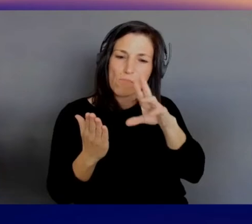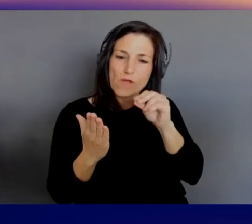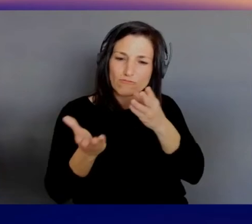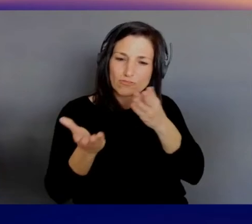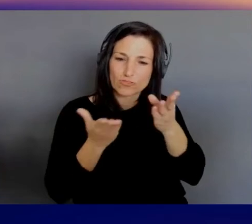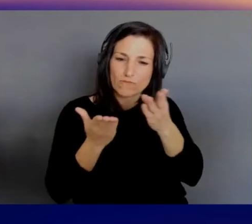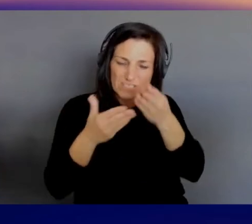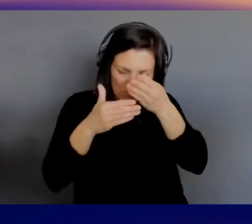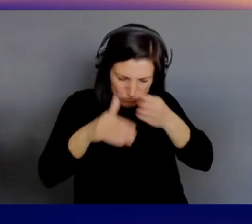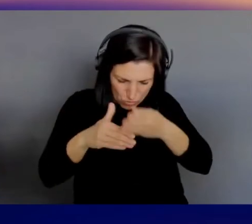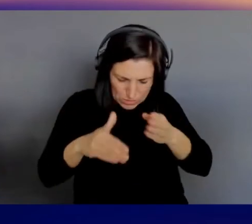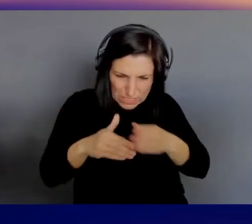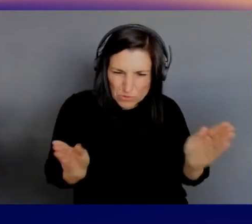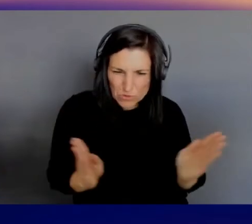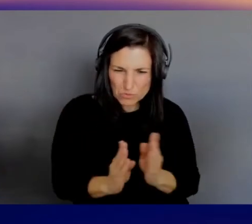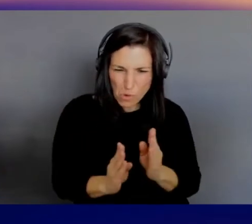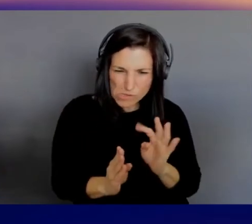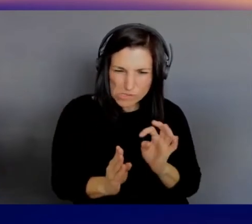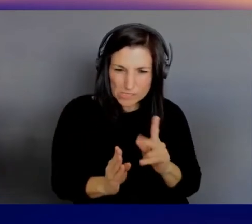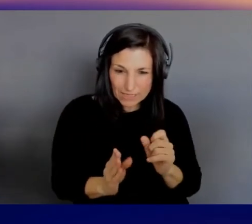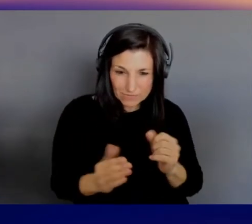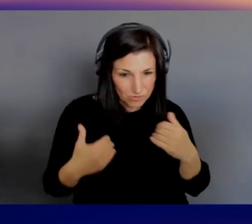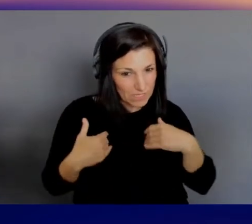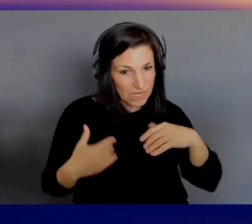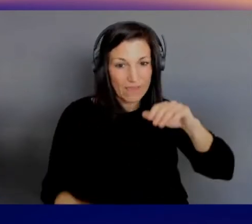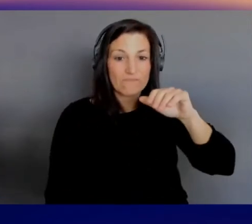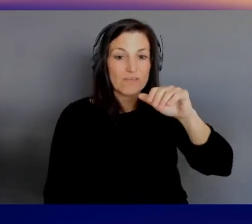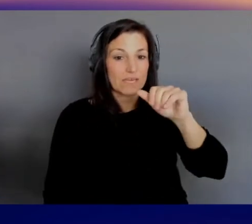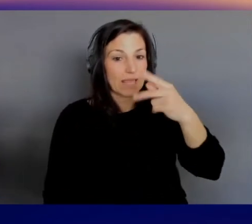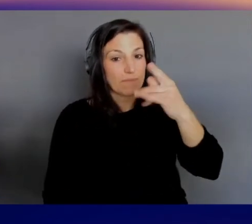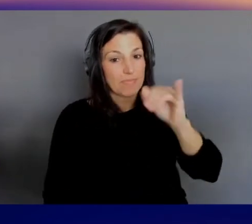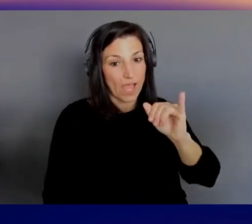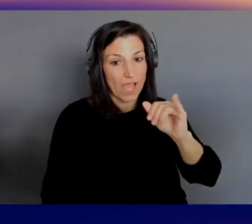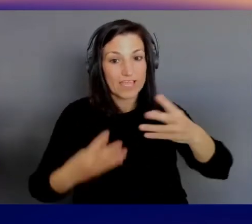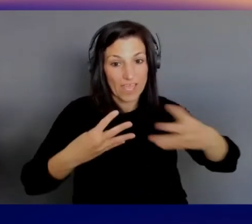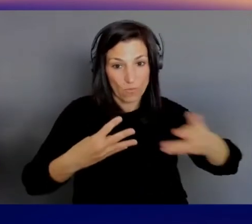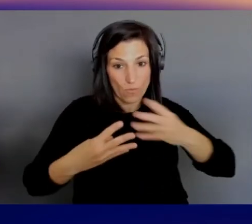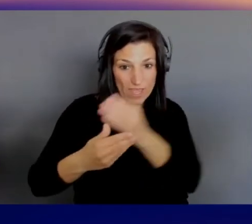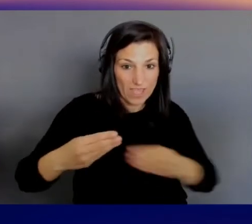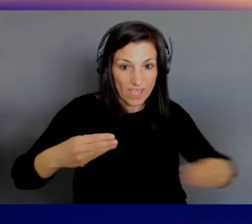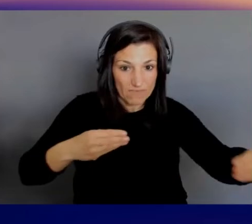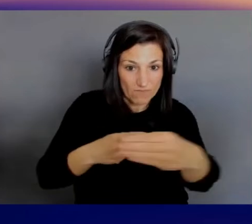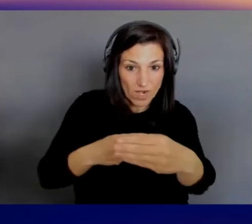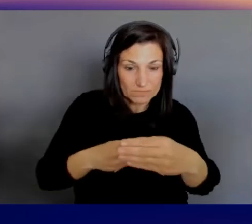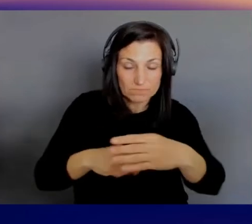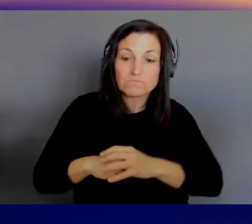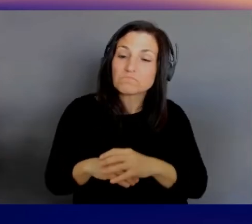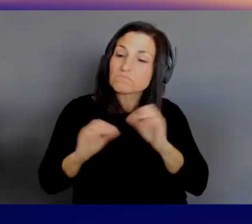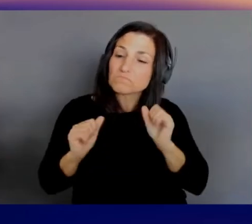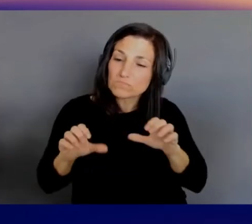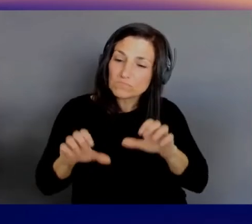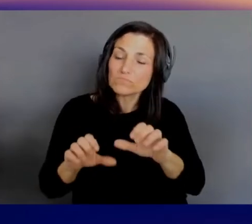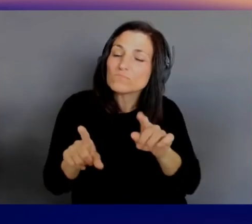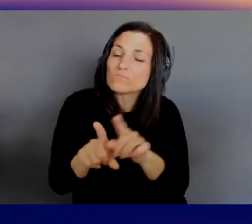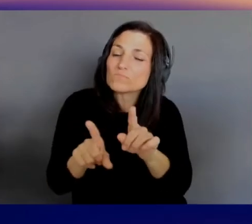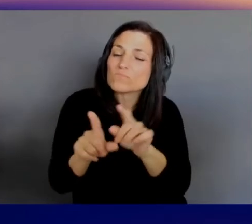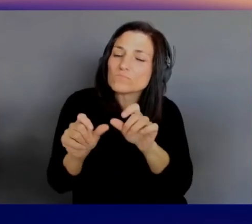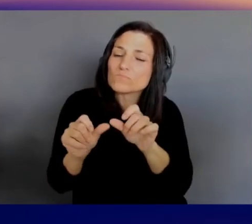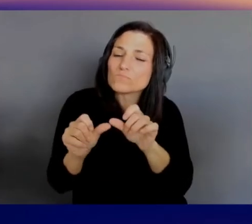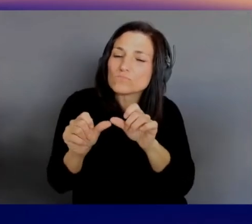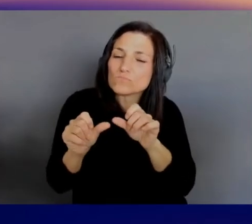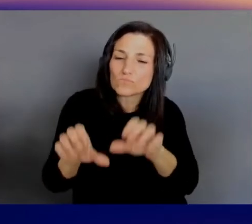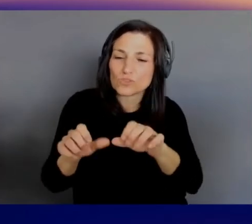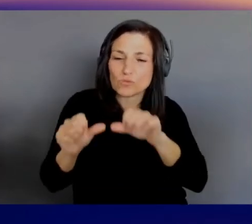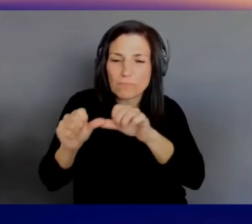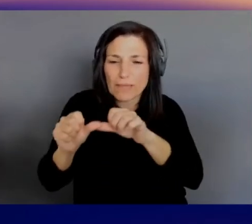you can have an API gateway in front of it. Comparatively, in the SSM Runbook, you can definitely do maintenance, deployment, and remediation